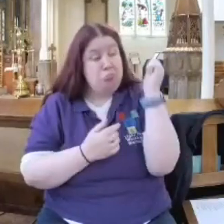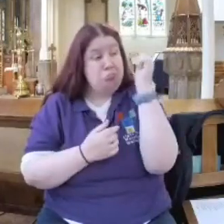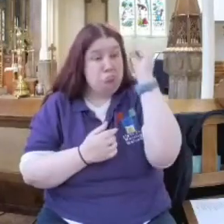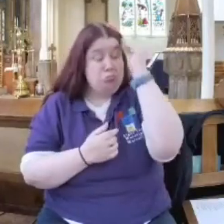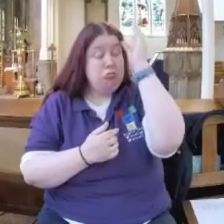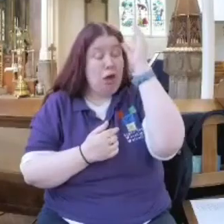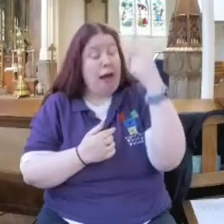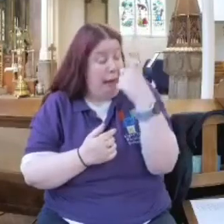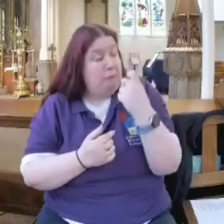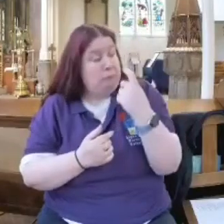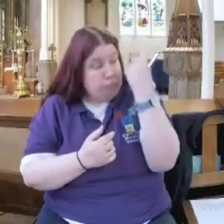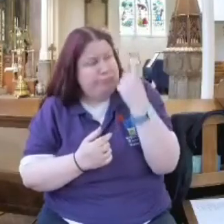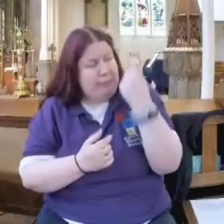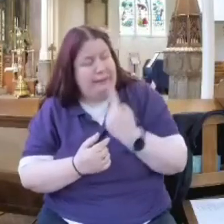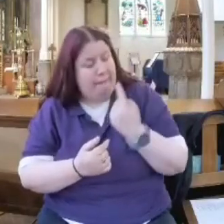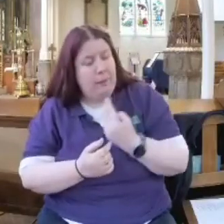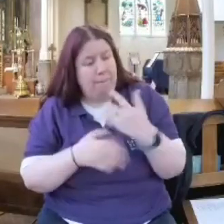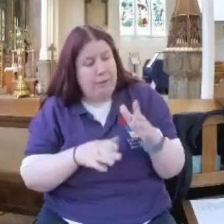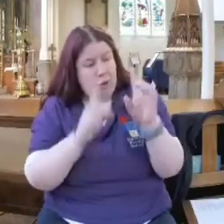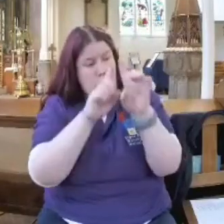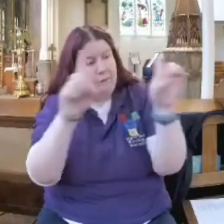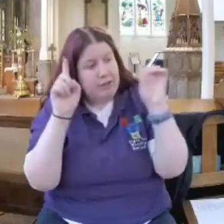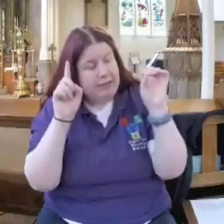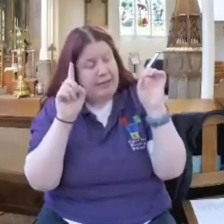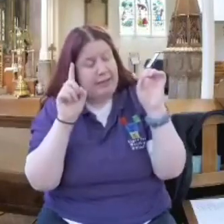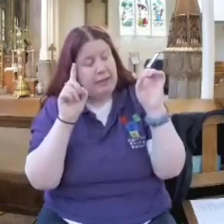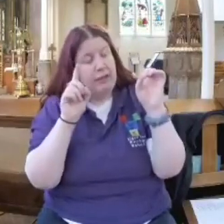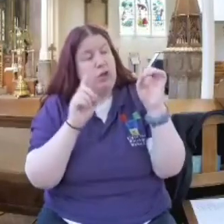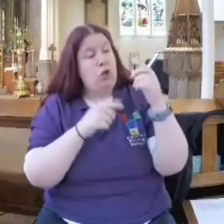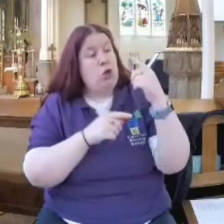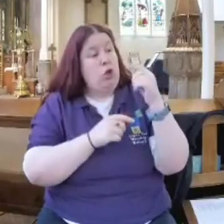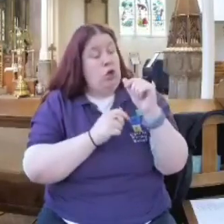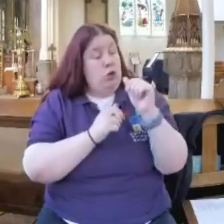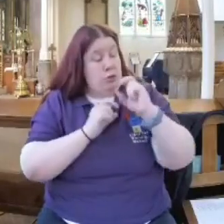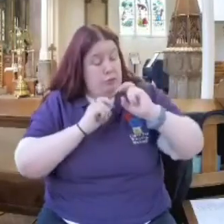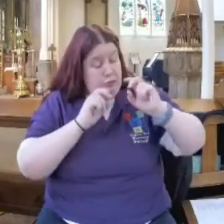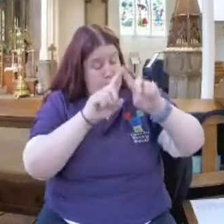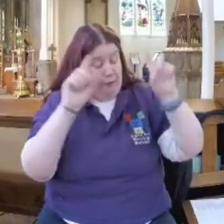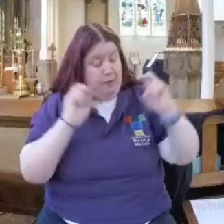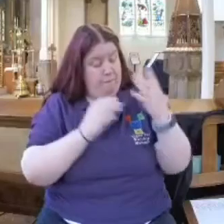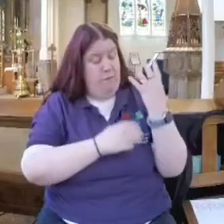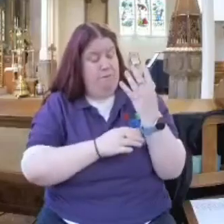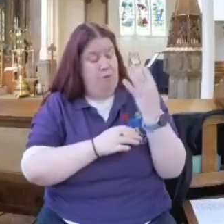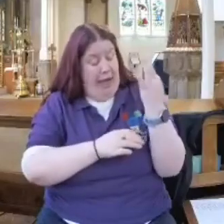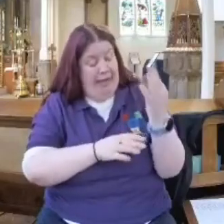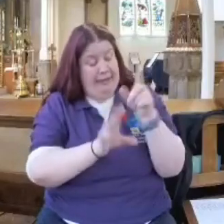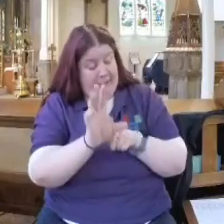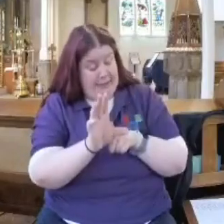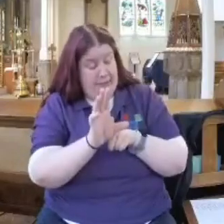for myself. I spent 8 years at university, including 4 years in science research while I studied for the